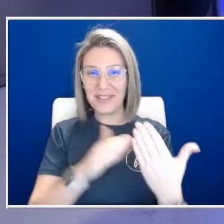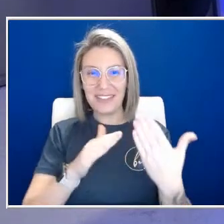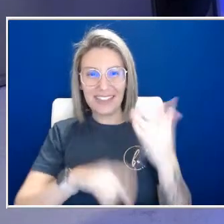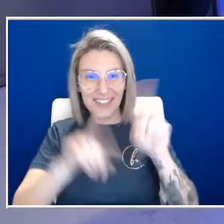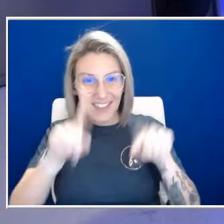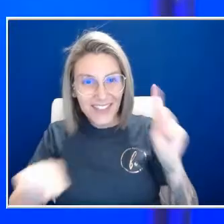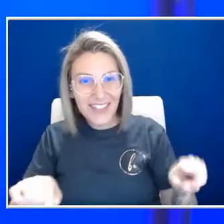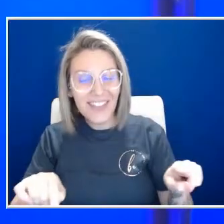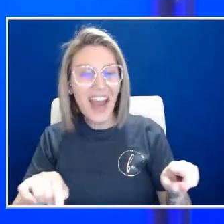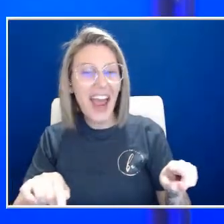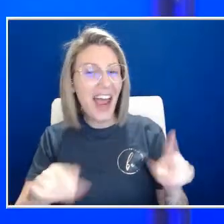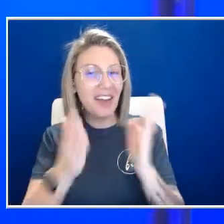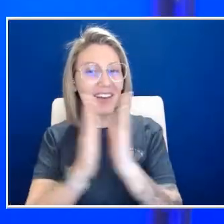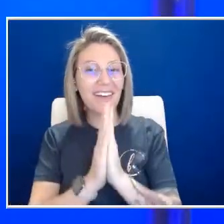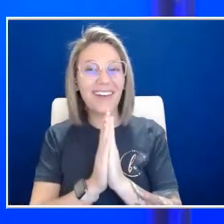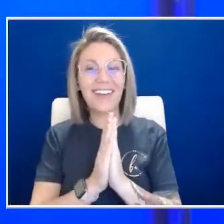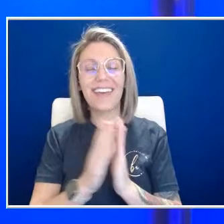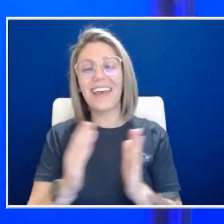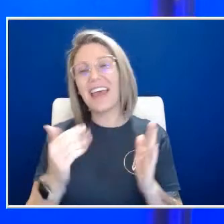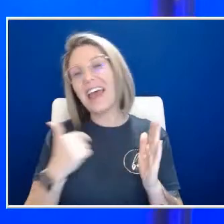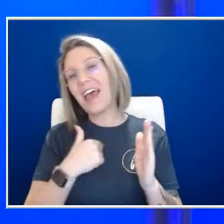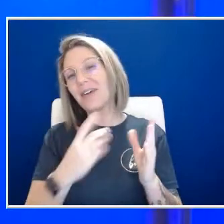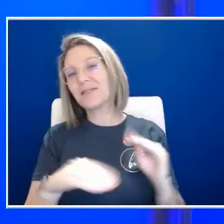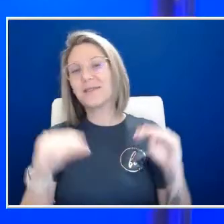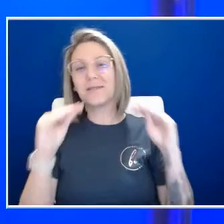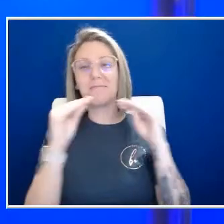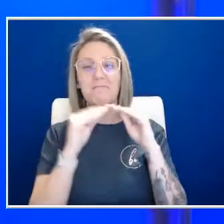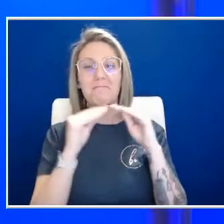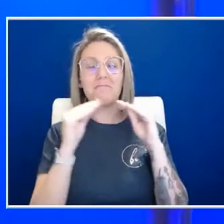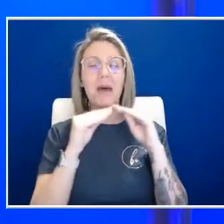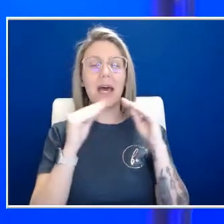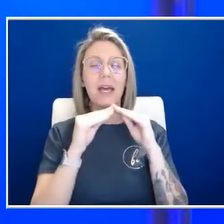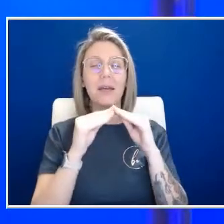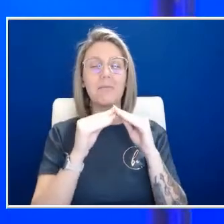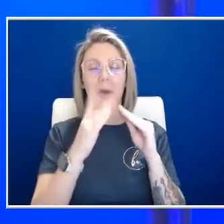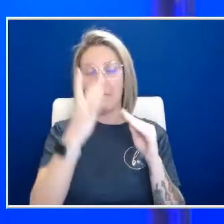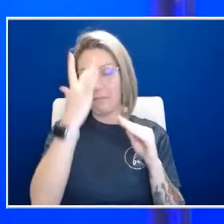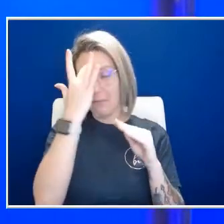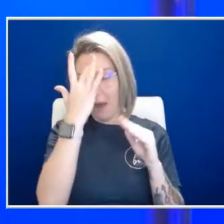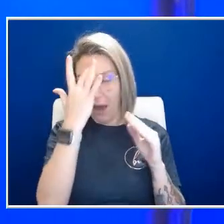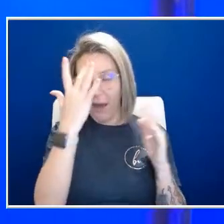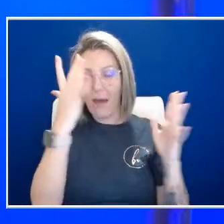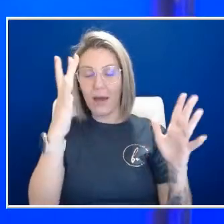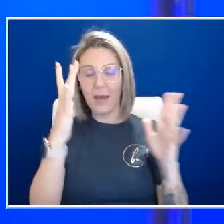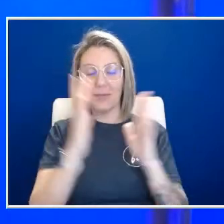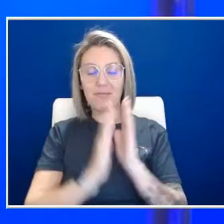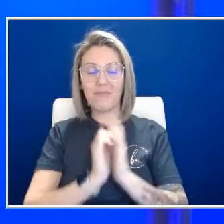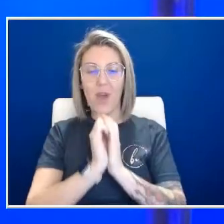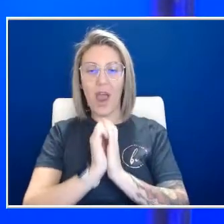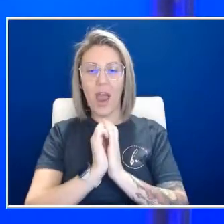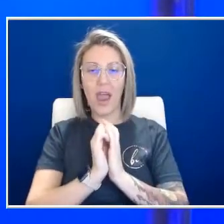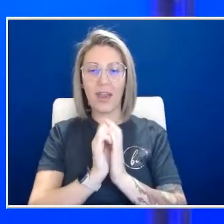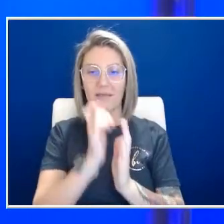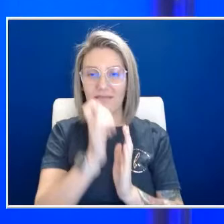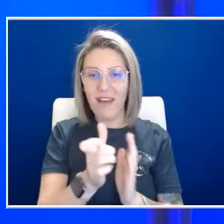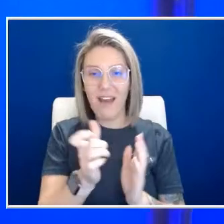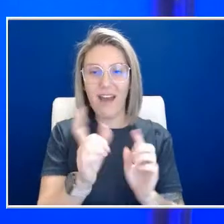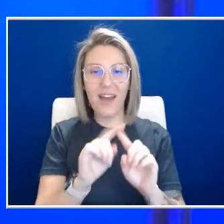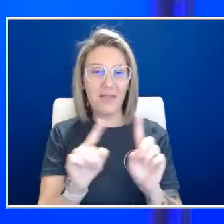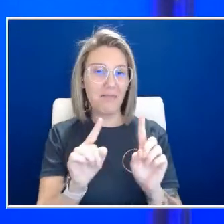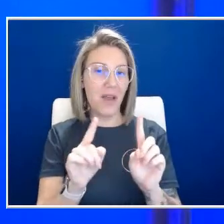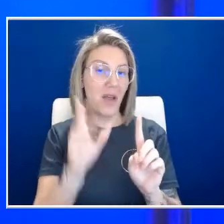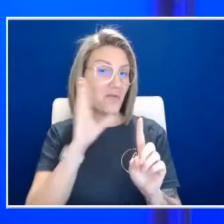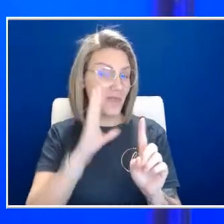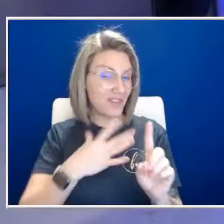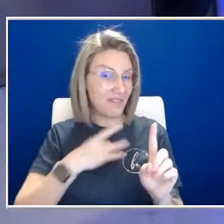music? ended up more kind of just centering my mind and praying. Good. Okay, good, And good. so I didn't, but I would have liked that too. Okay, you but can I rock